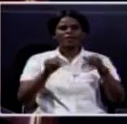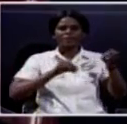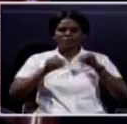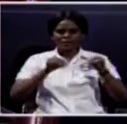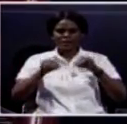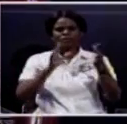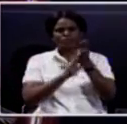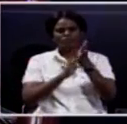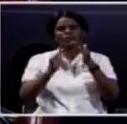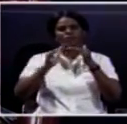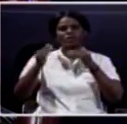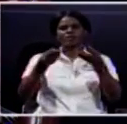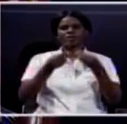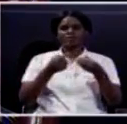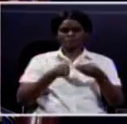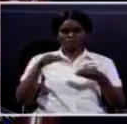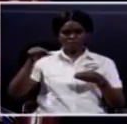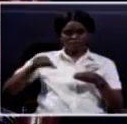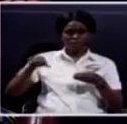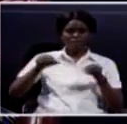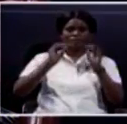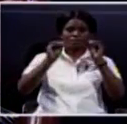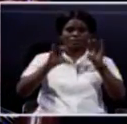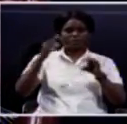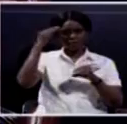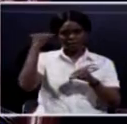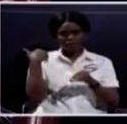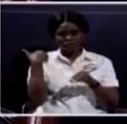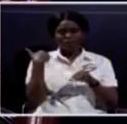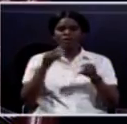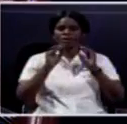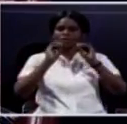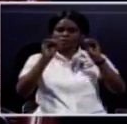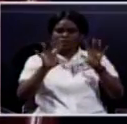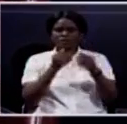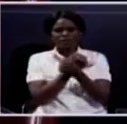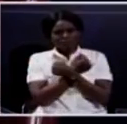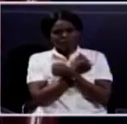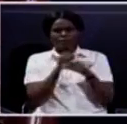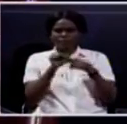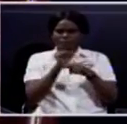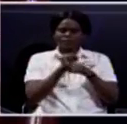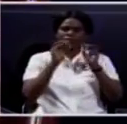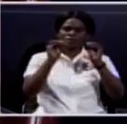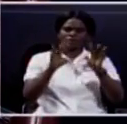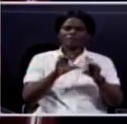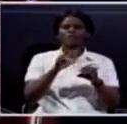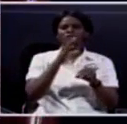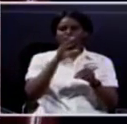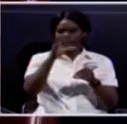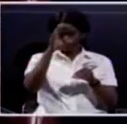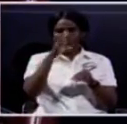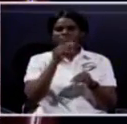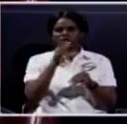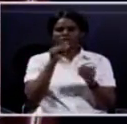school level. Give me a qualified head teacher. Give me a passionate head teacher. Give me a man with a